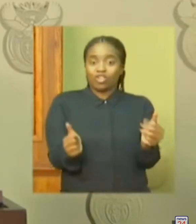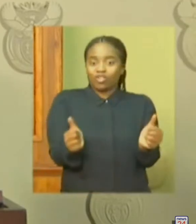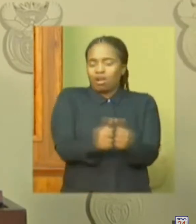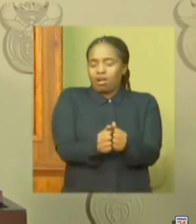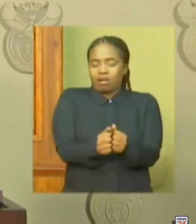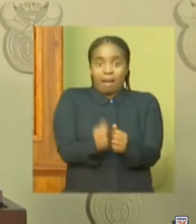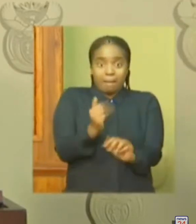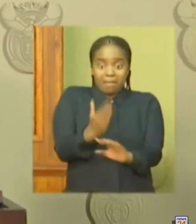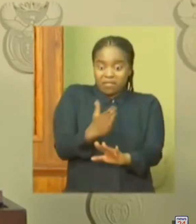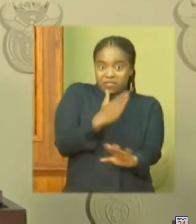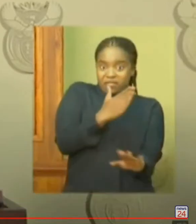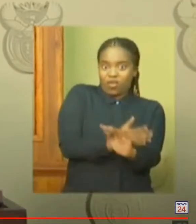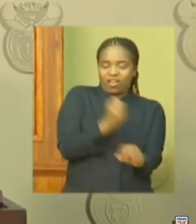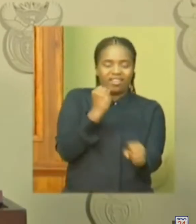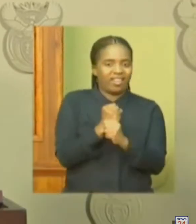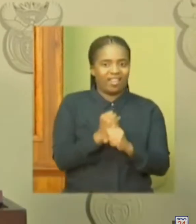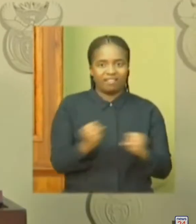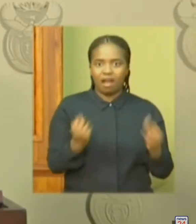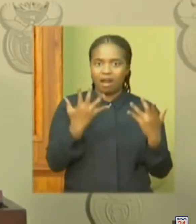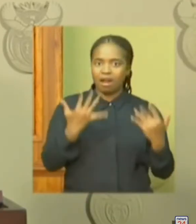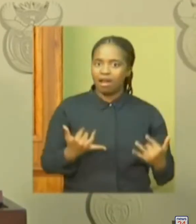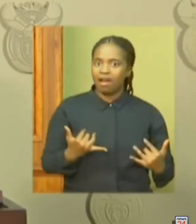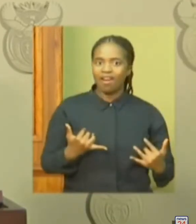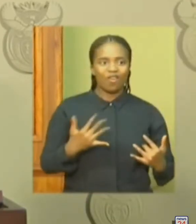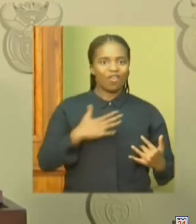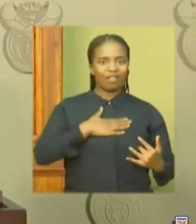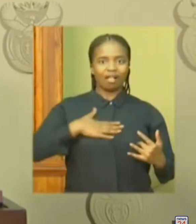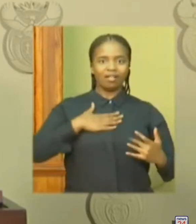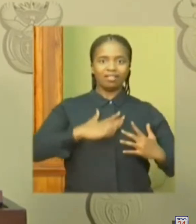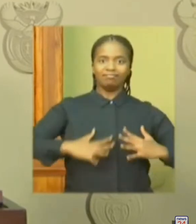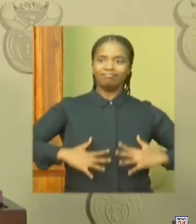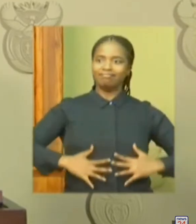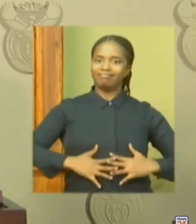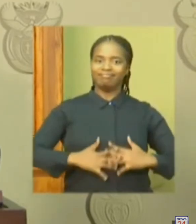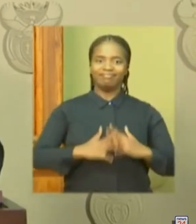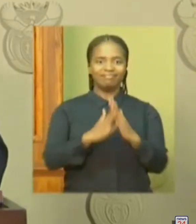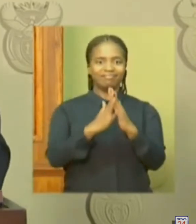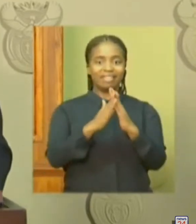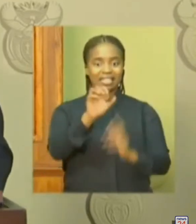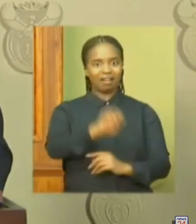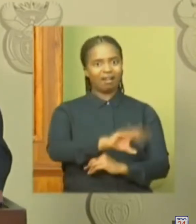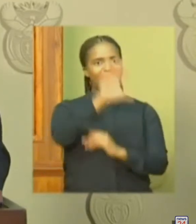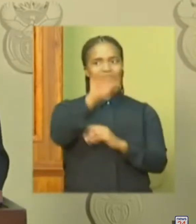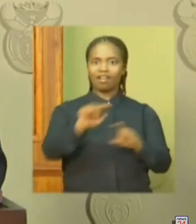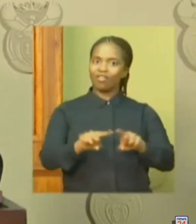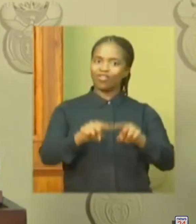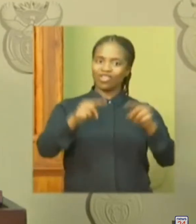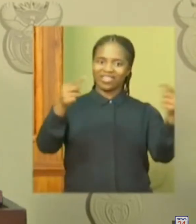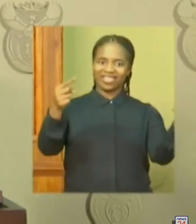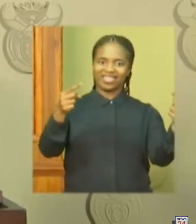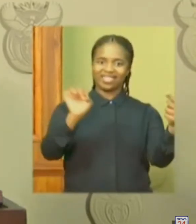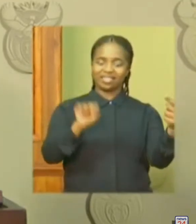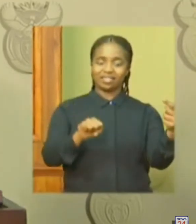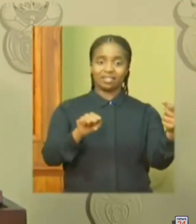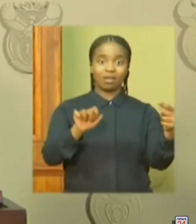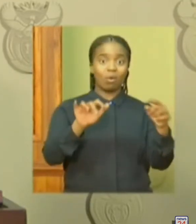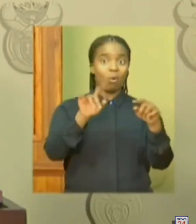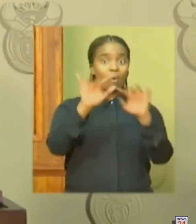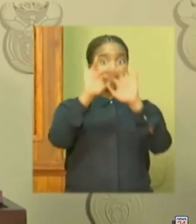have never seen before. A very different South Africa and world awaits